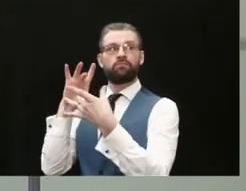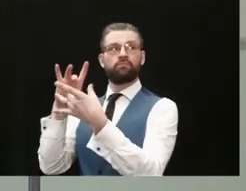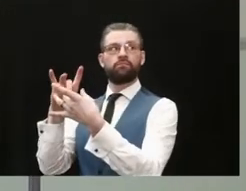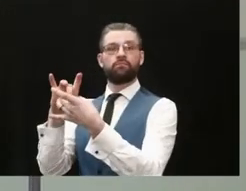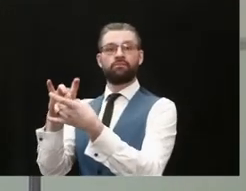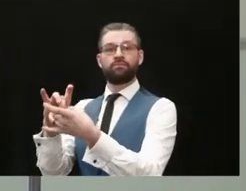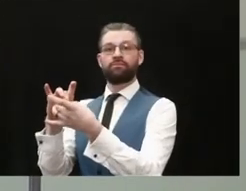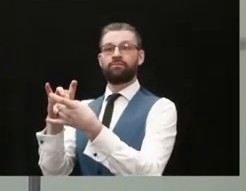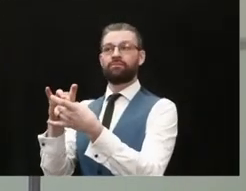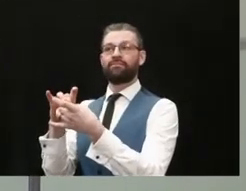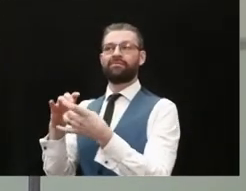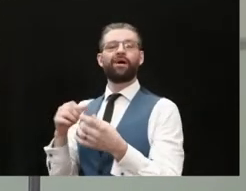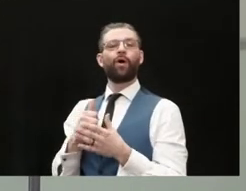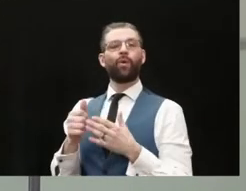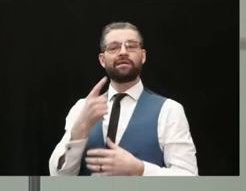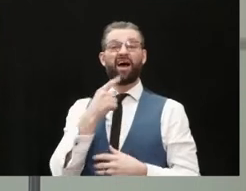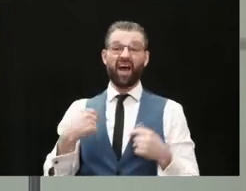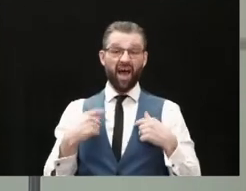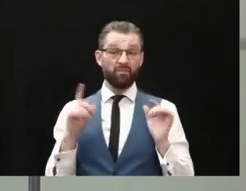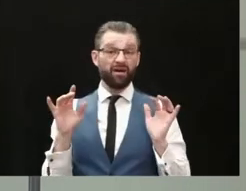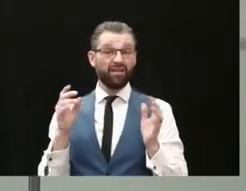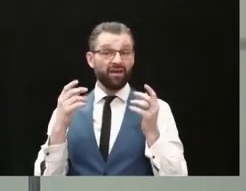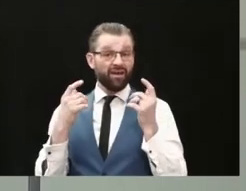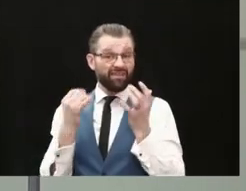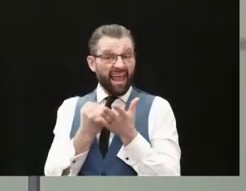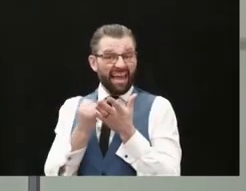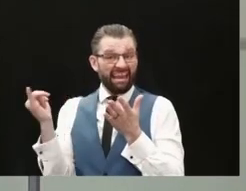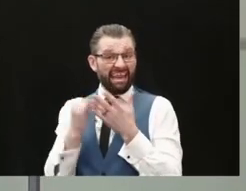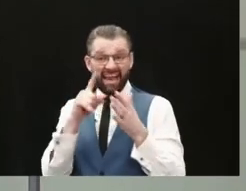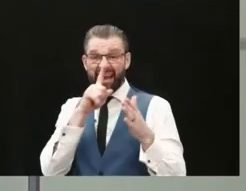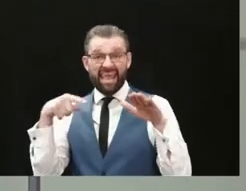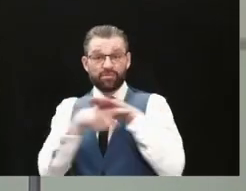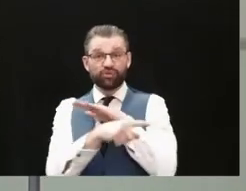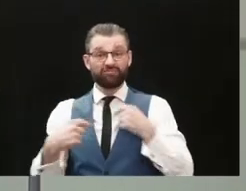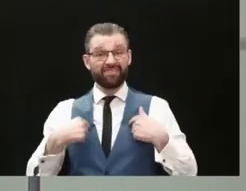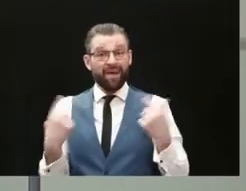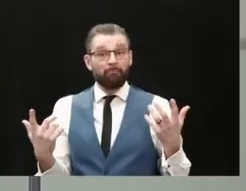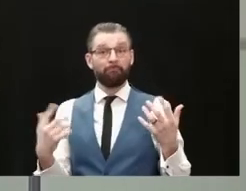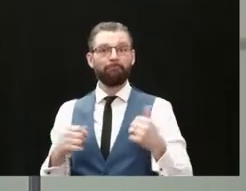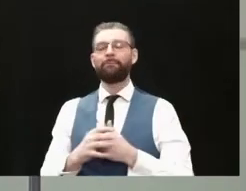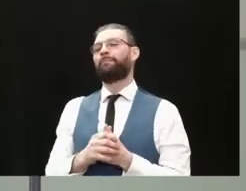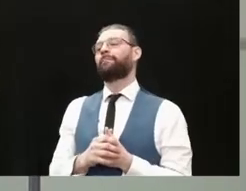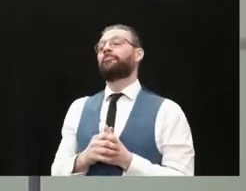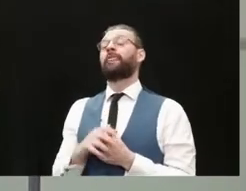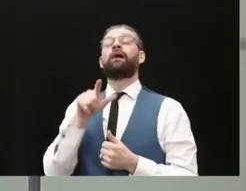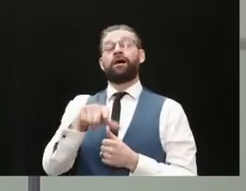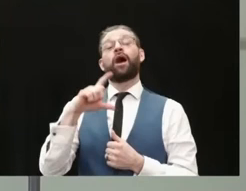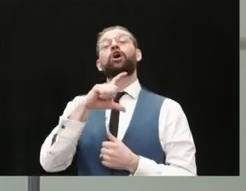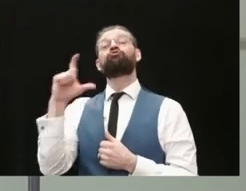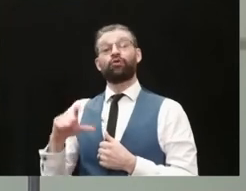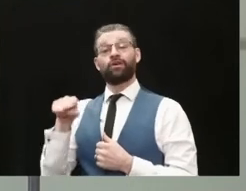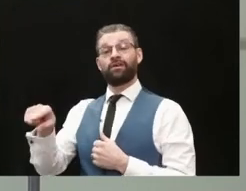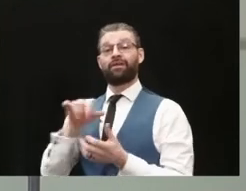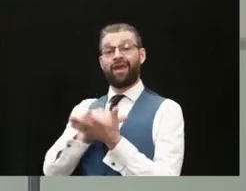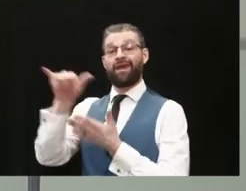funny sort of way that I'm a bit of an illegal immigrant. And we then got onto a coach which took us from Croydon Airport